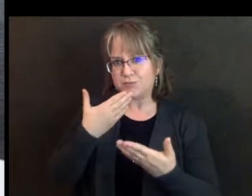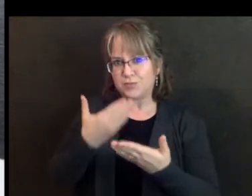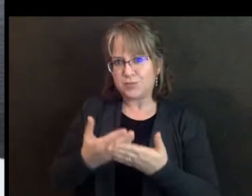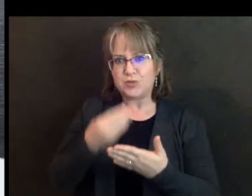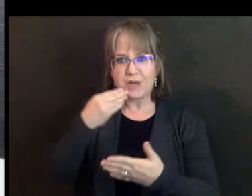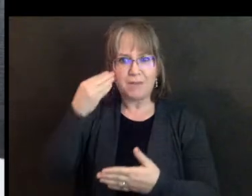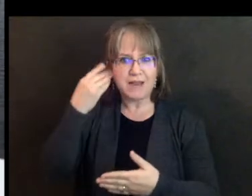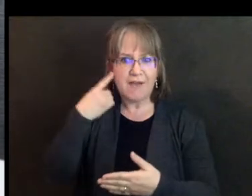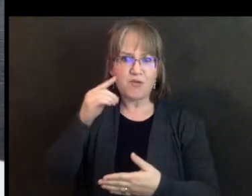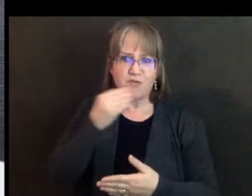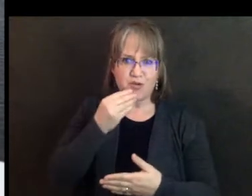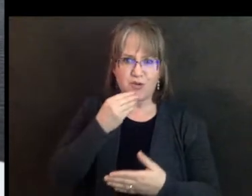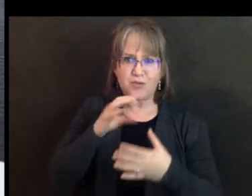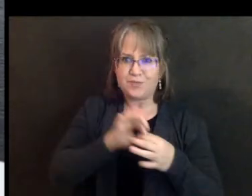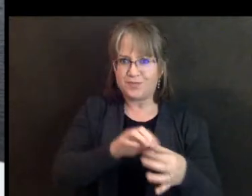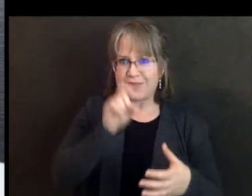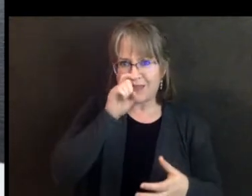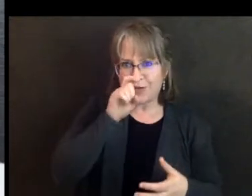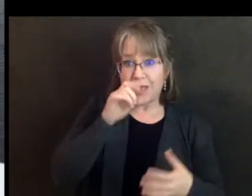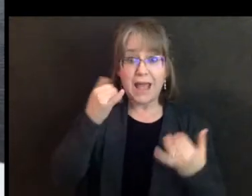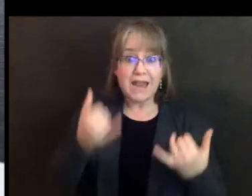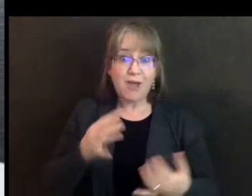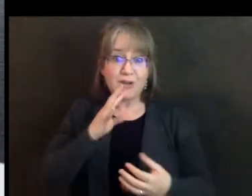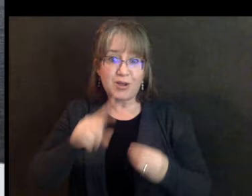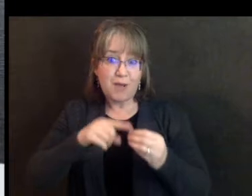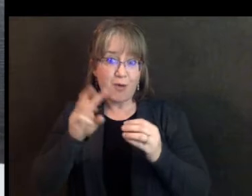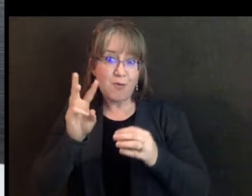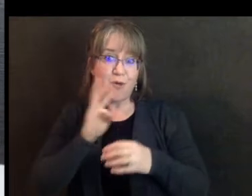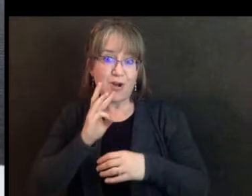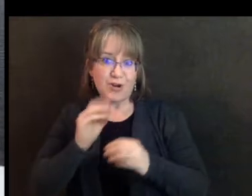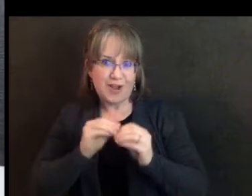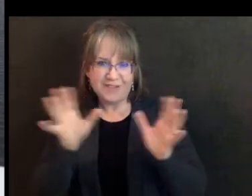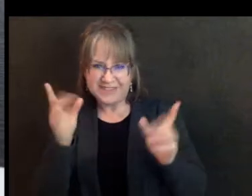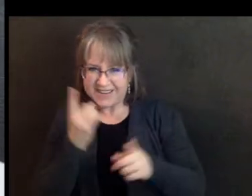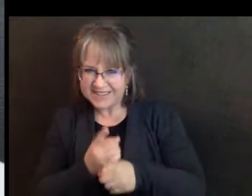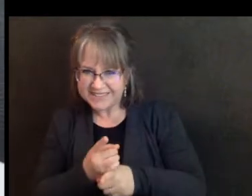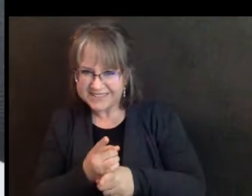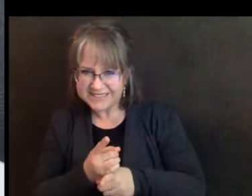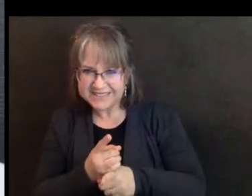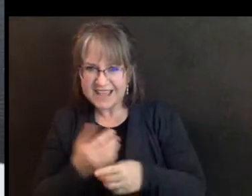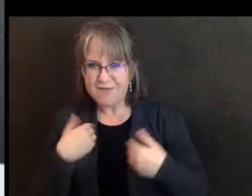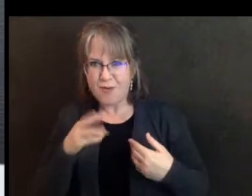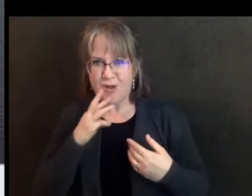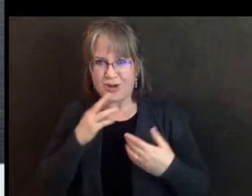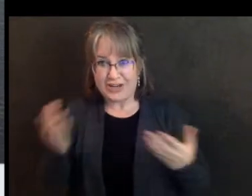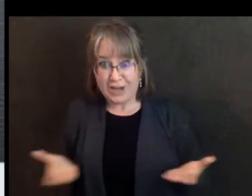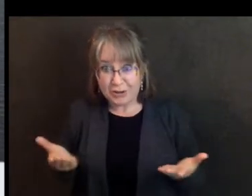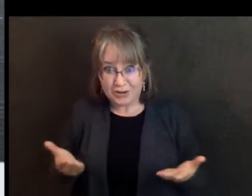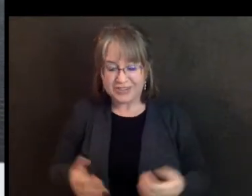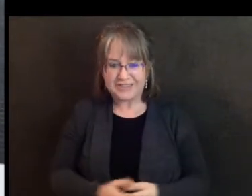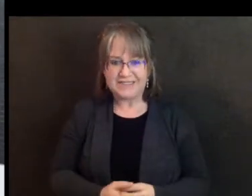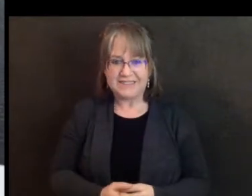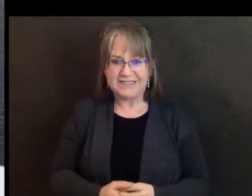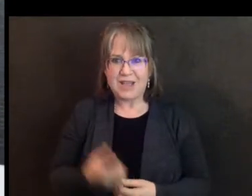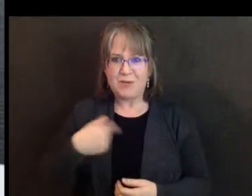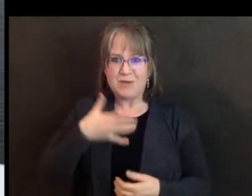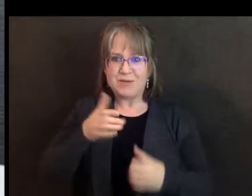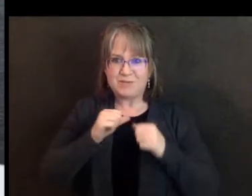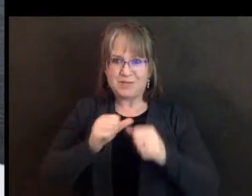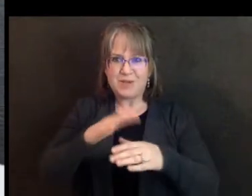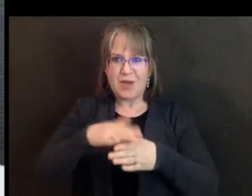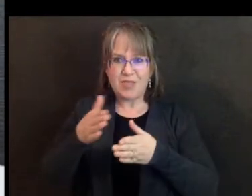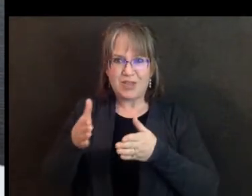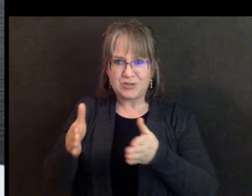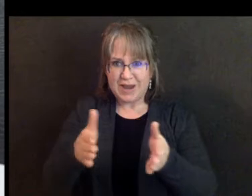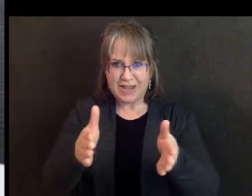talk about water, but it's kind of obvious, right? We've got water right here. So we'll keep heading down the trail. Please put in the